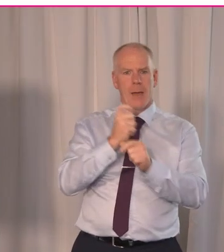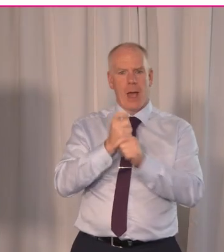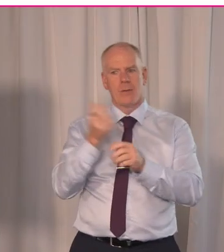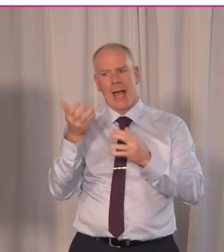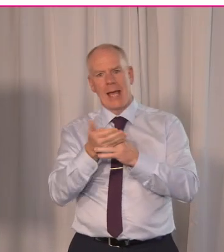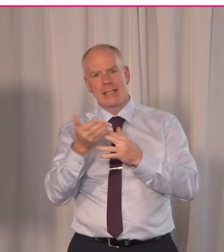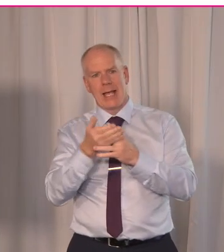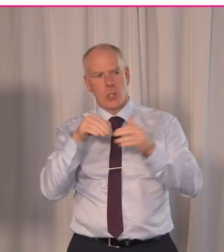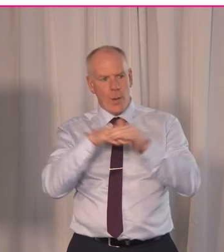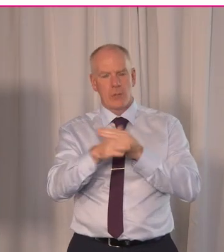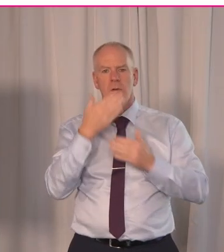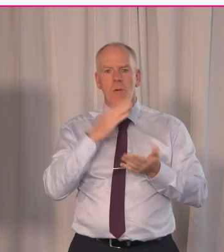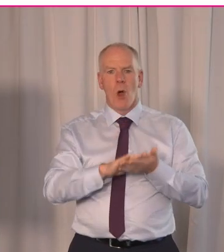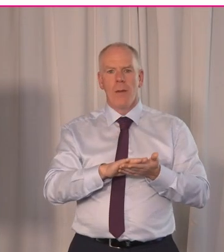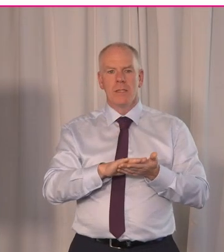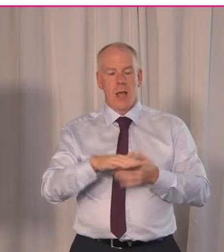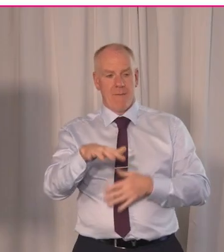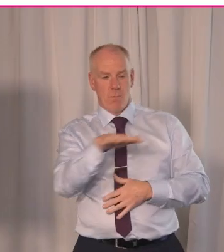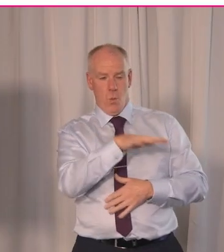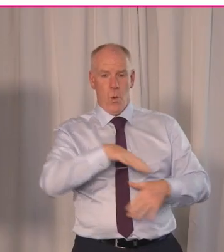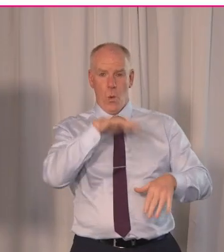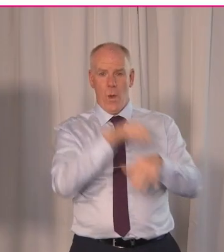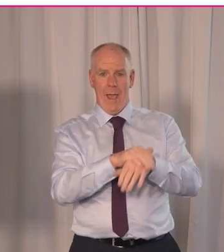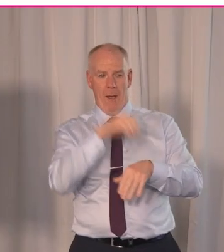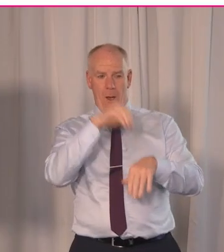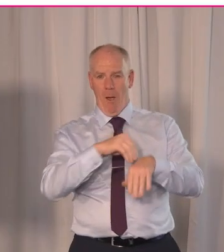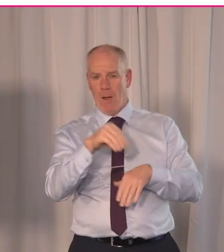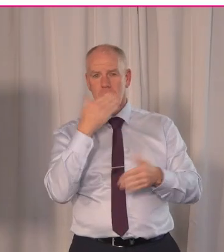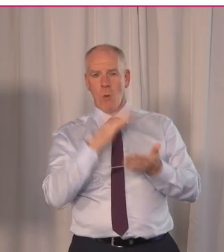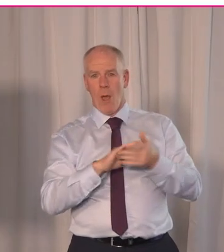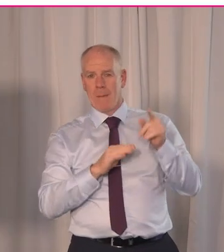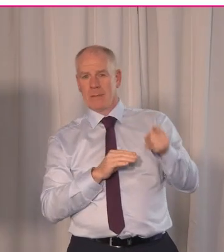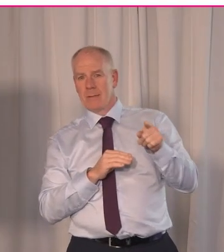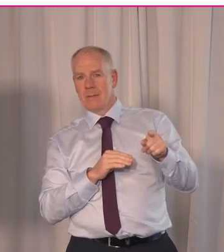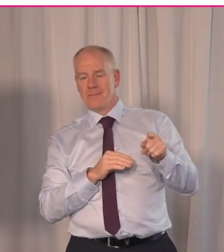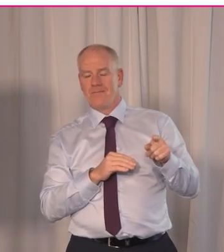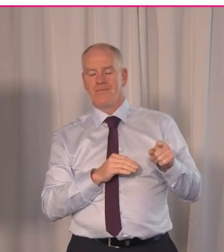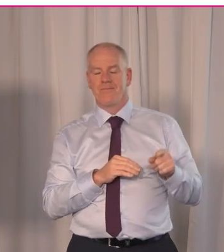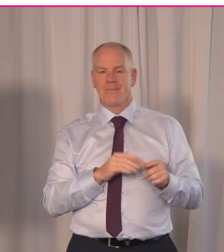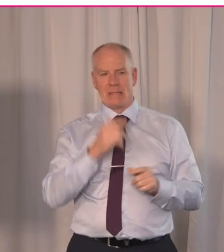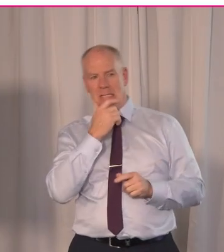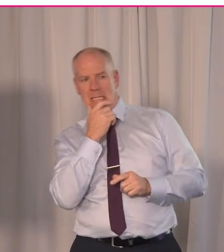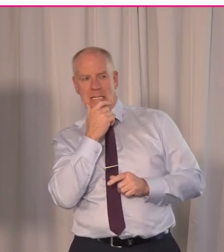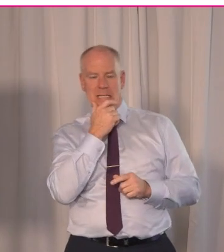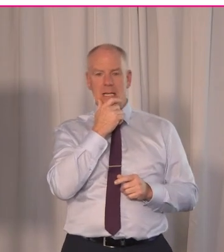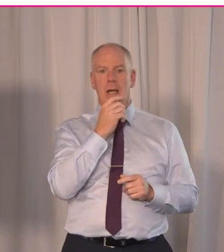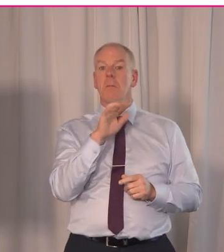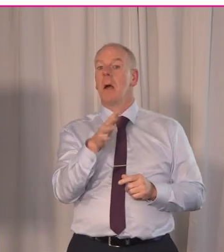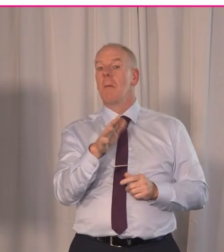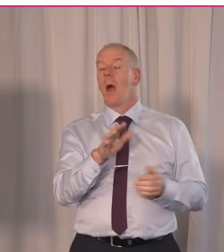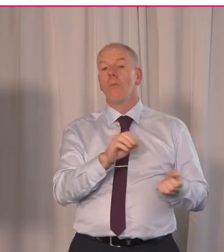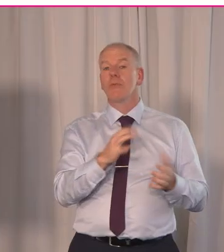their appointments and the environments that they access their appointments in. So we need to consider